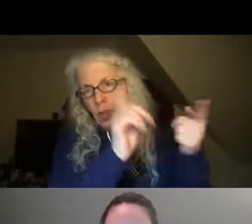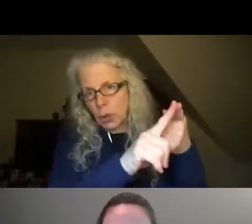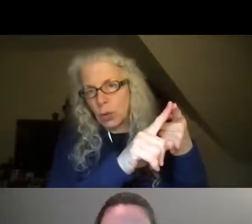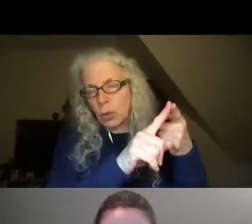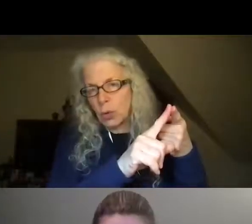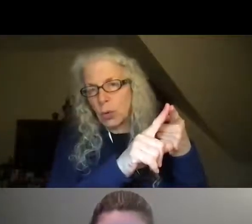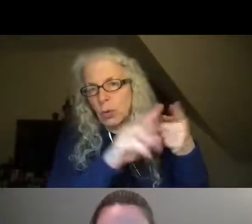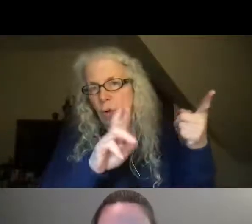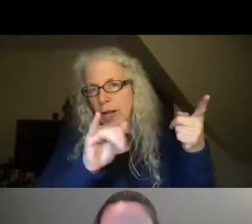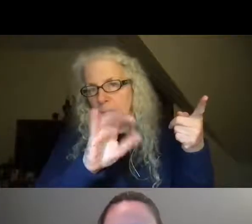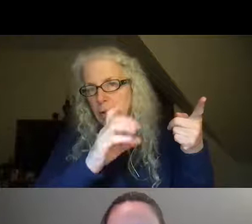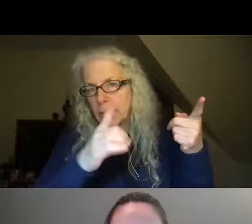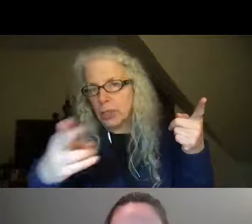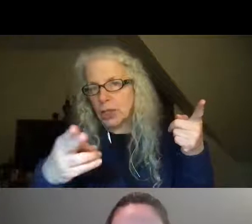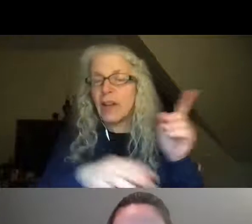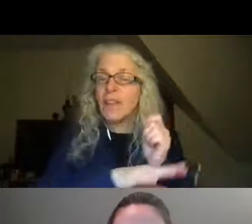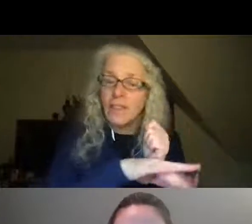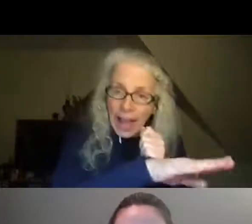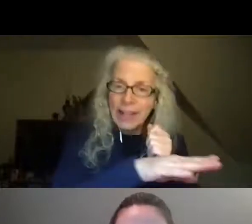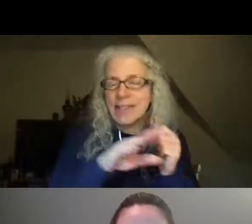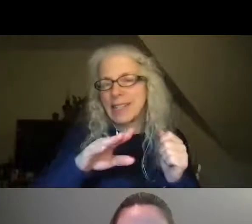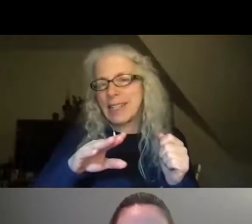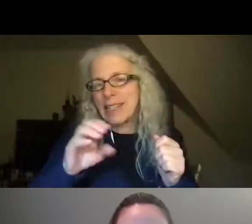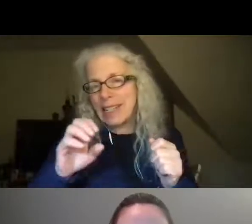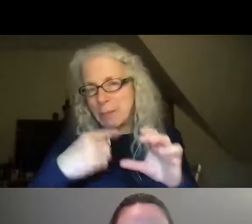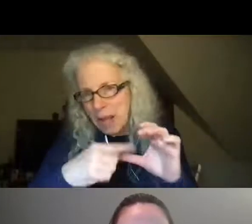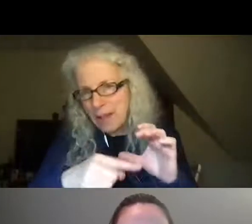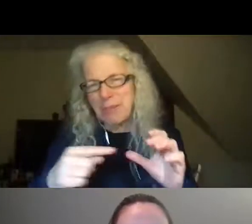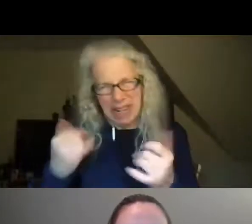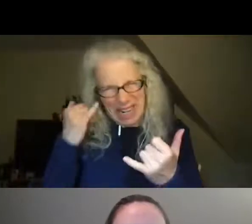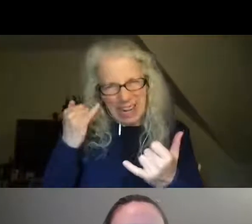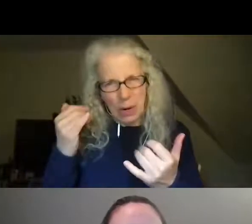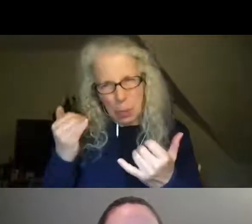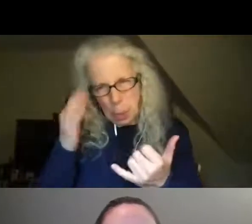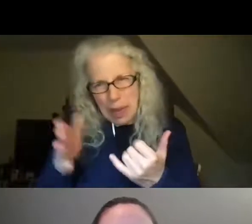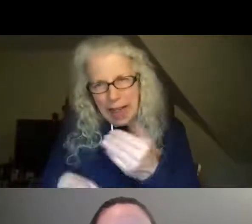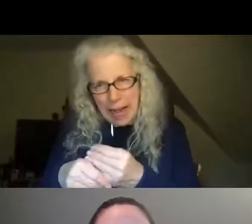fax or email, and soon USCED once we get that up and going.